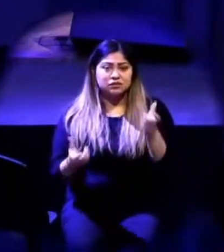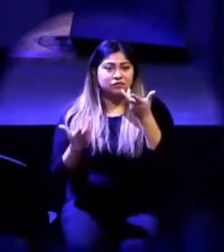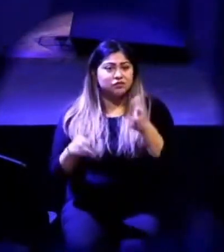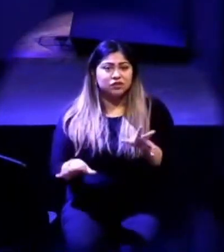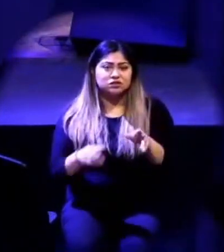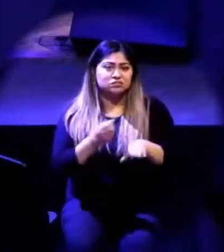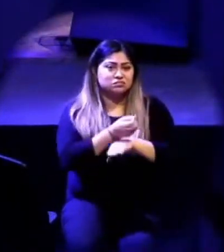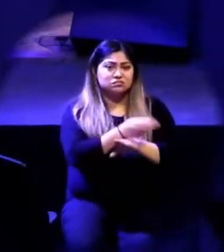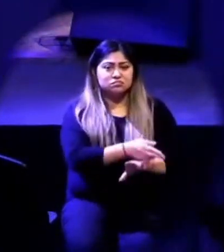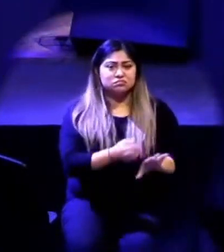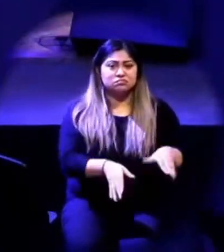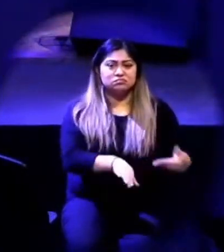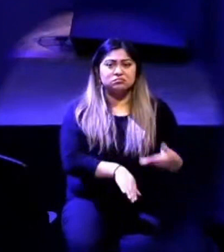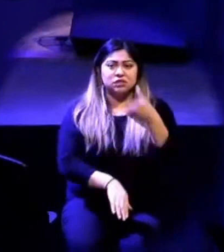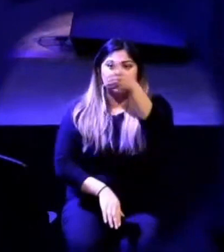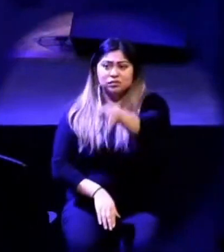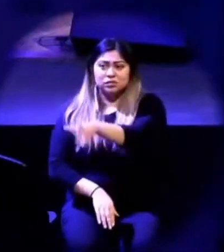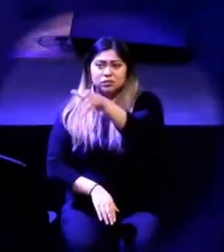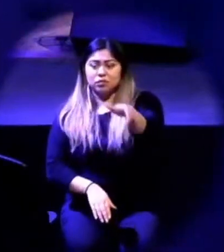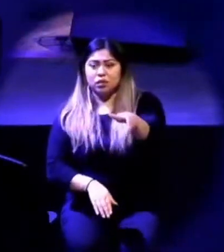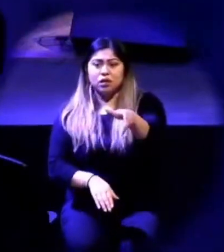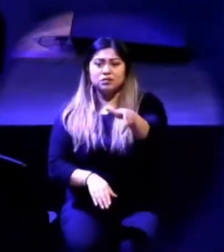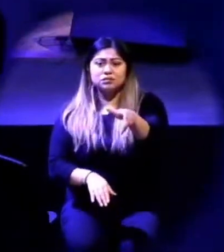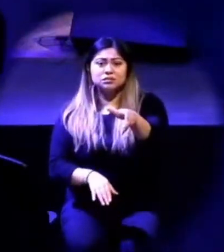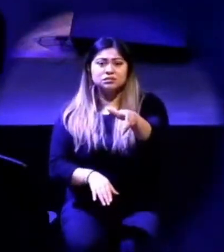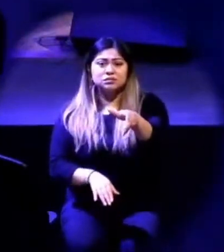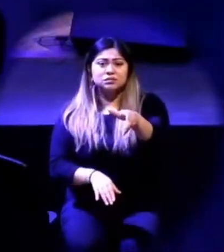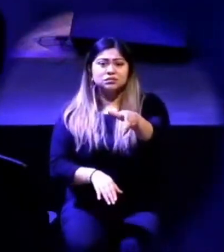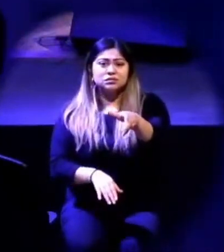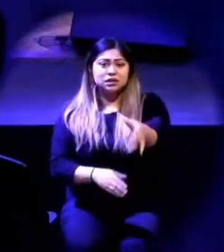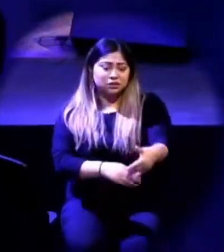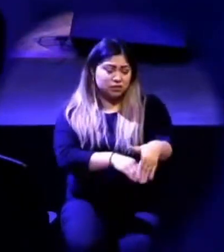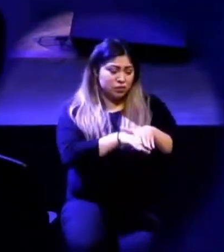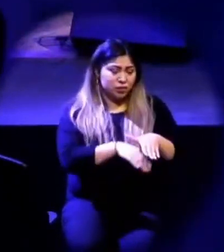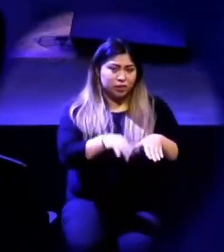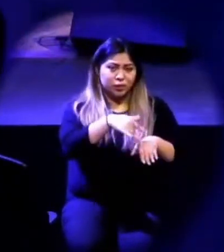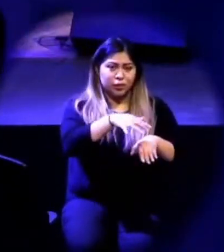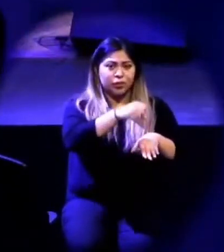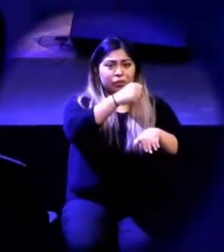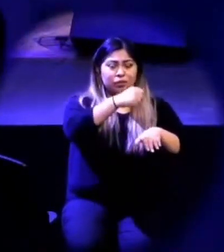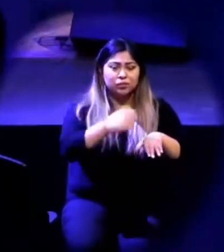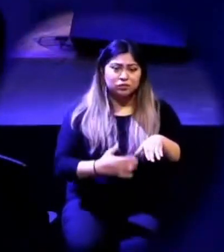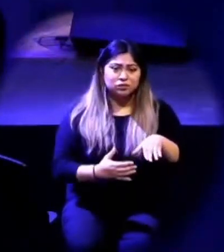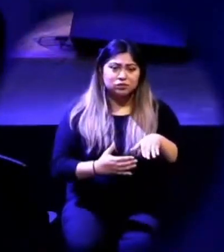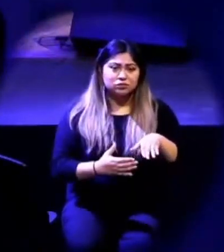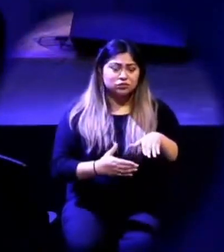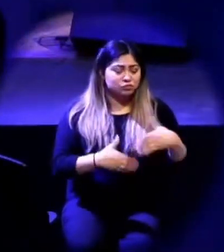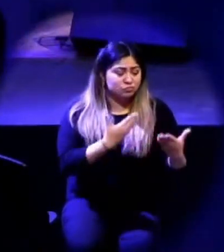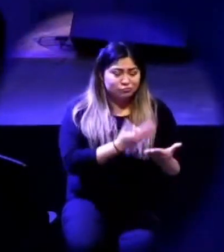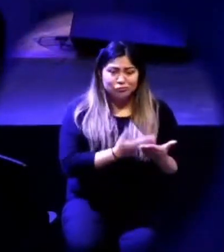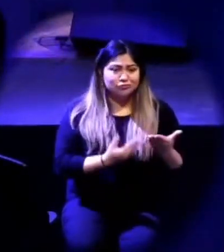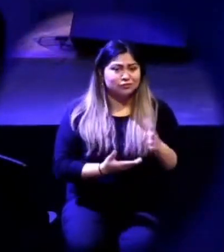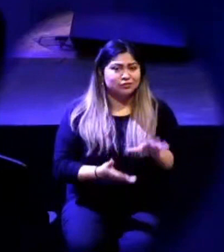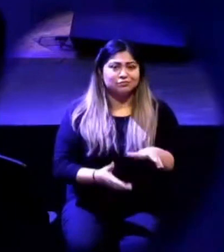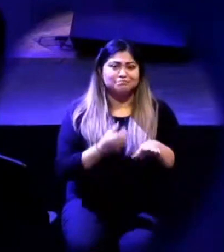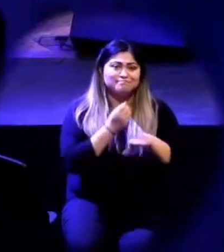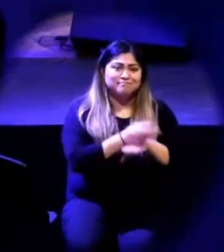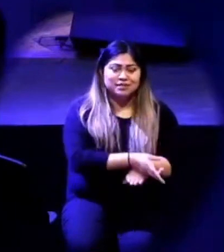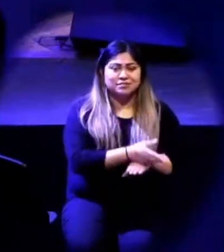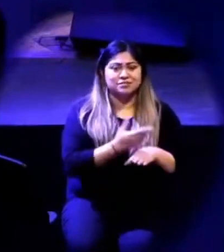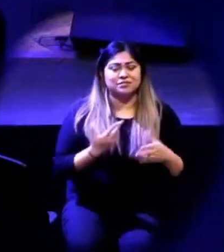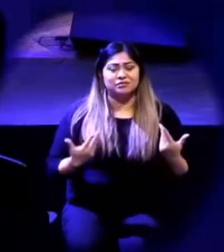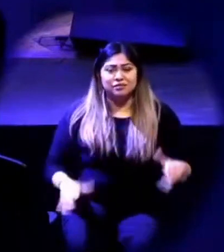And Lord, now we must simply wait and persevere, trusting that even though we die, if we have put our faith in you,